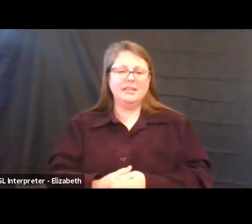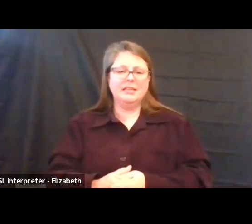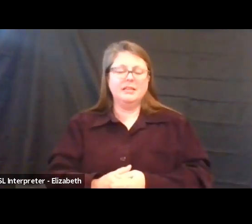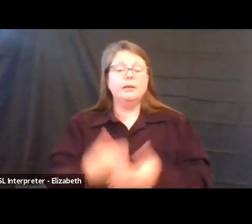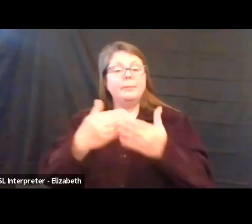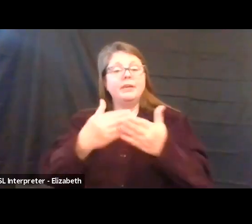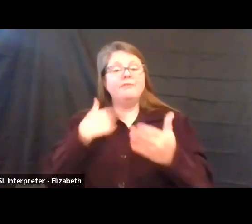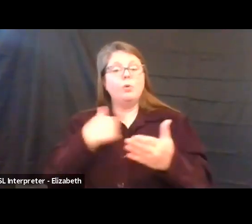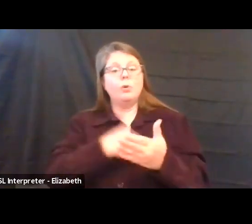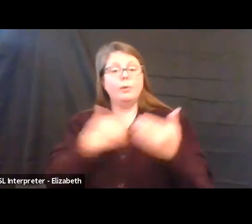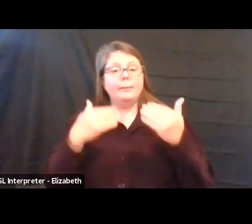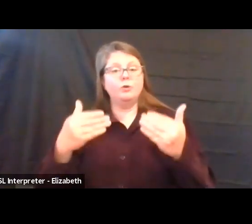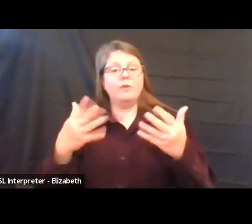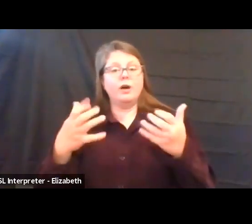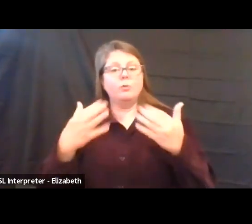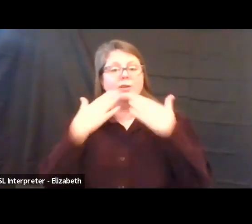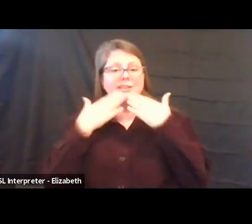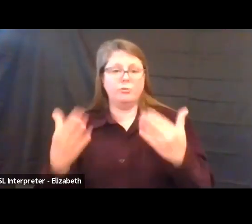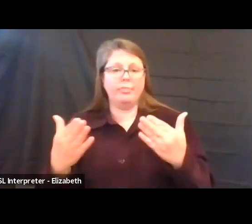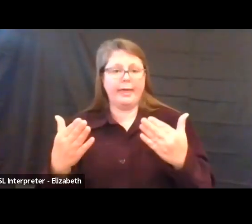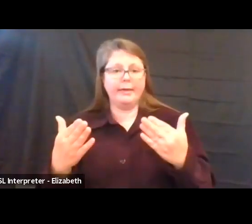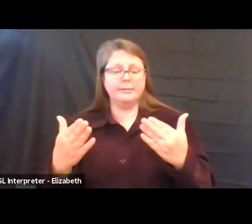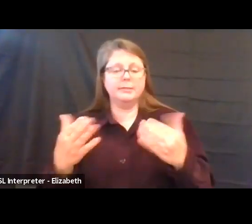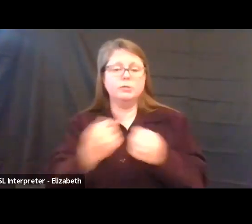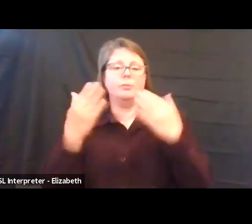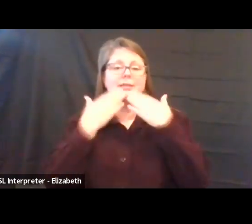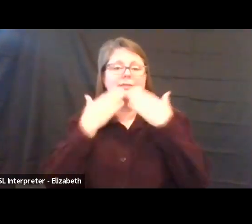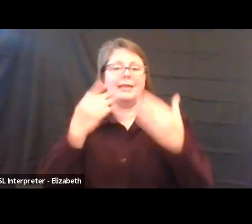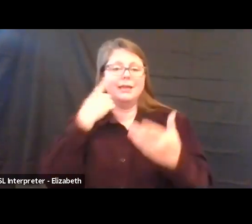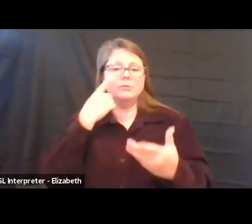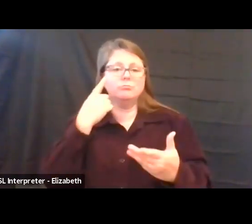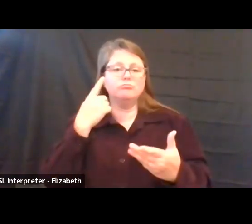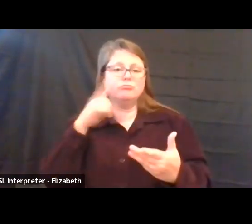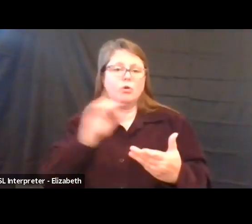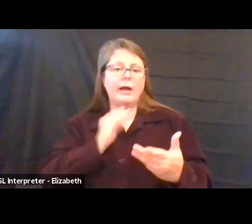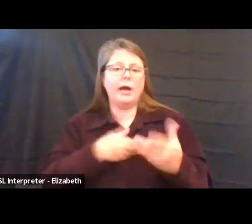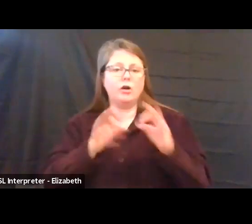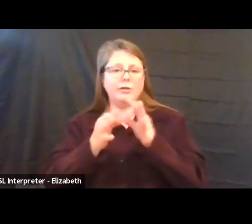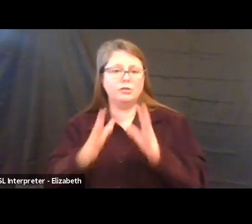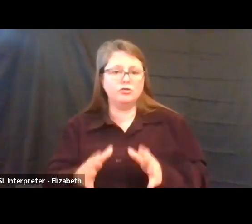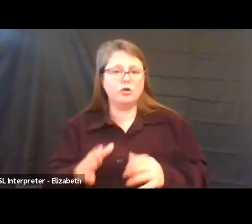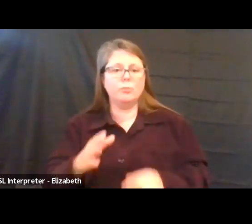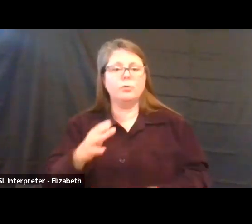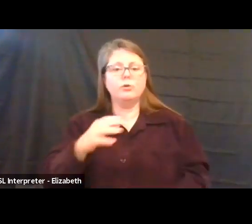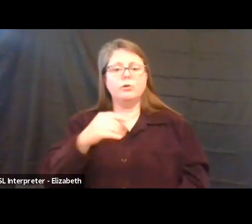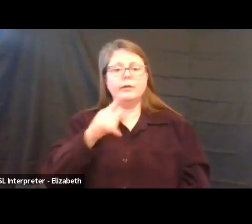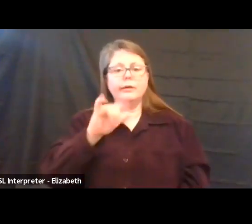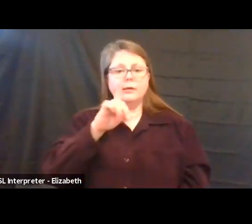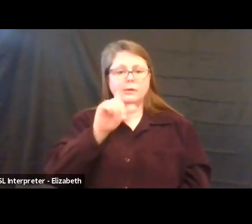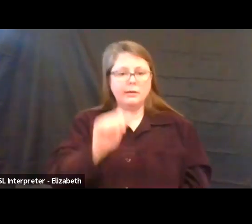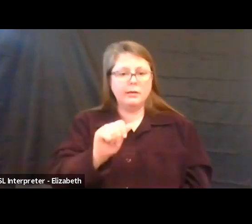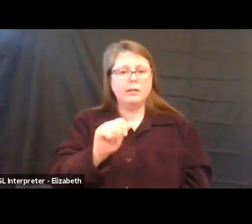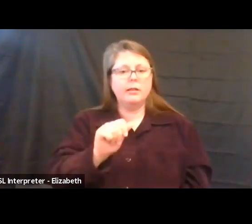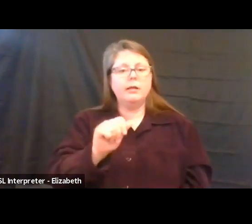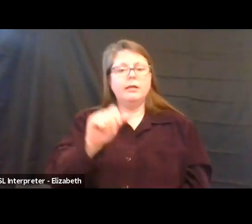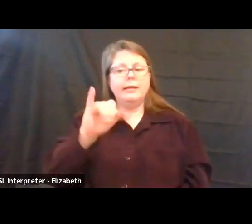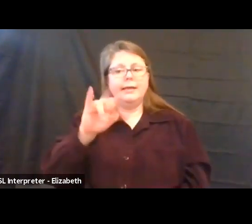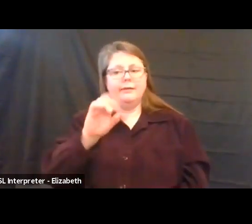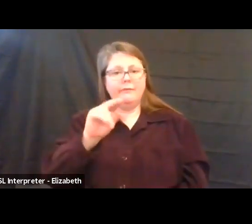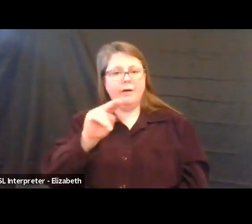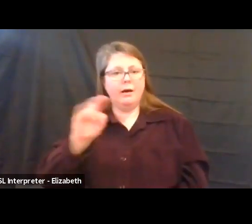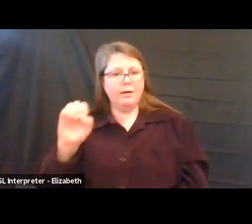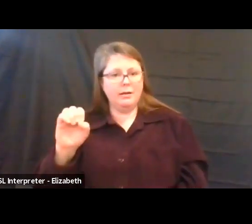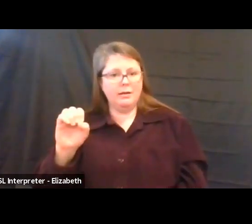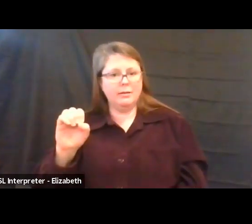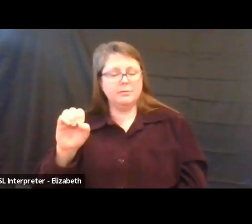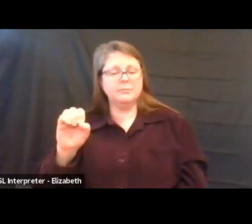we move on. First, tremendous thanks to our interpreters, Hilda Montenegro Fix and Yvonne Martinez